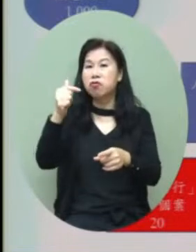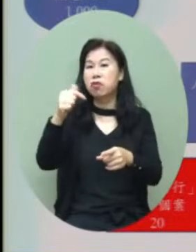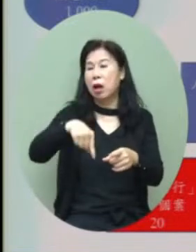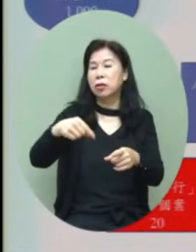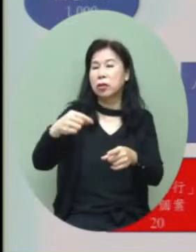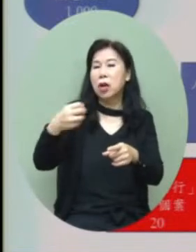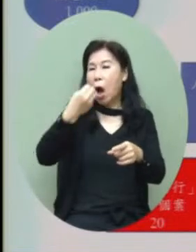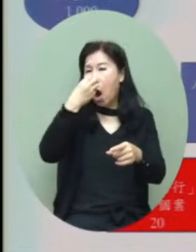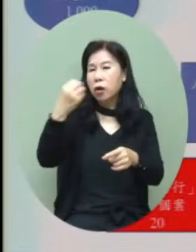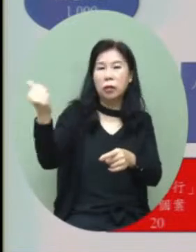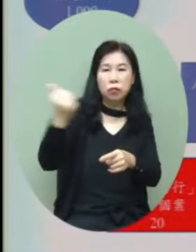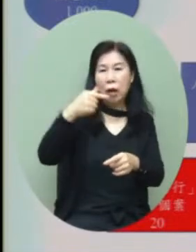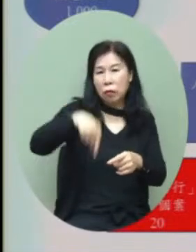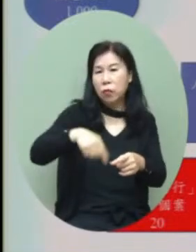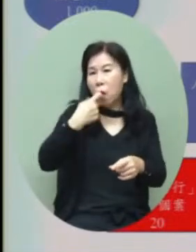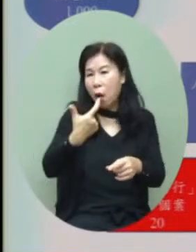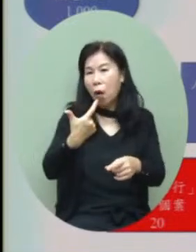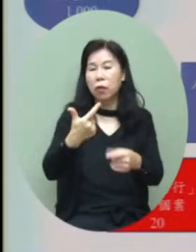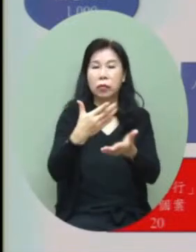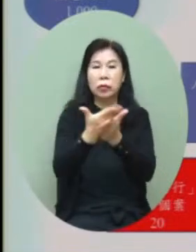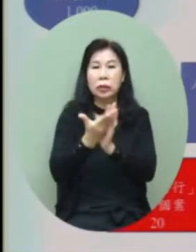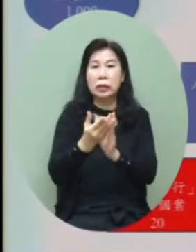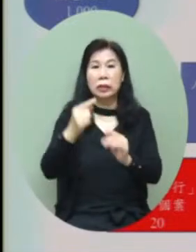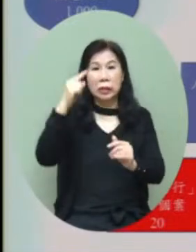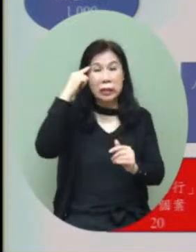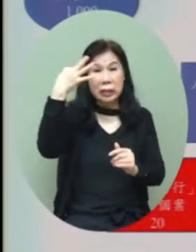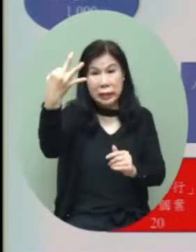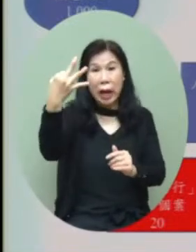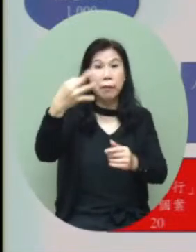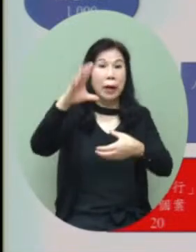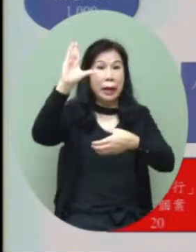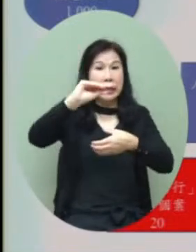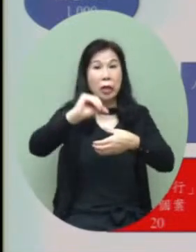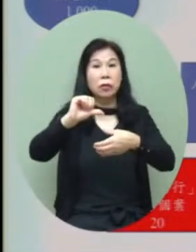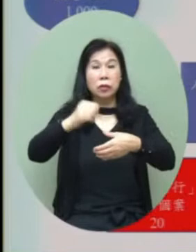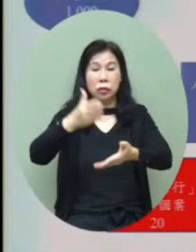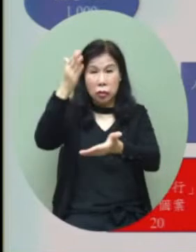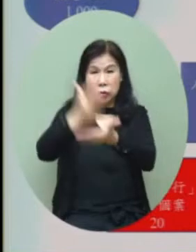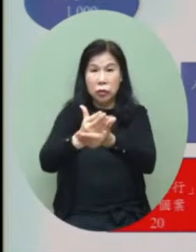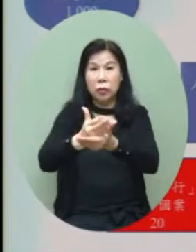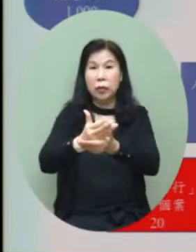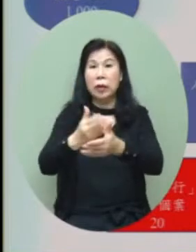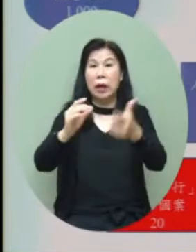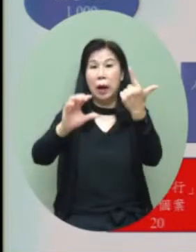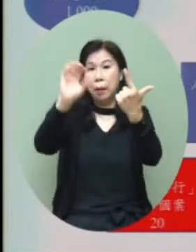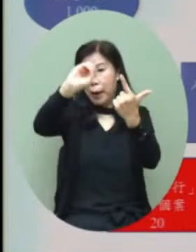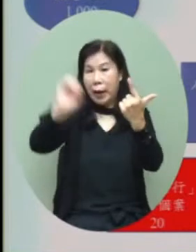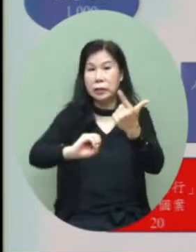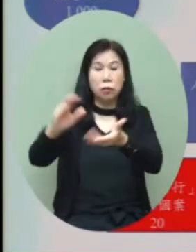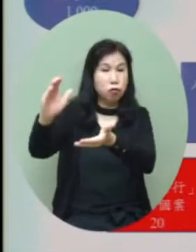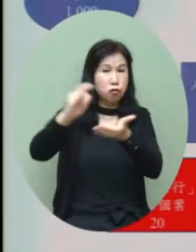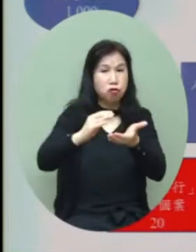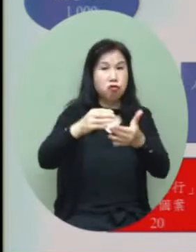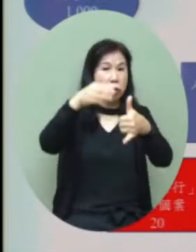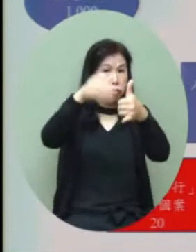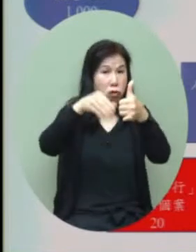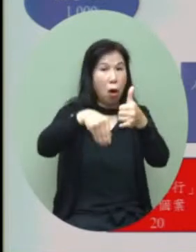The percentage of confirmed cases is actually lower than those under quarantine